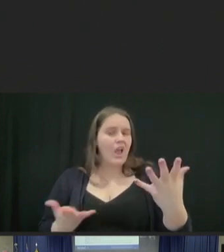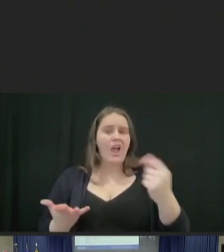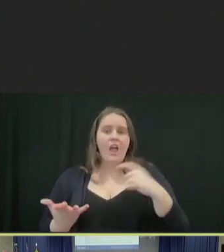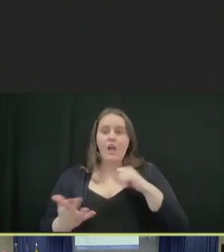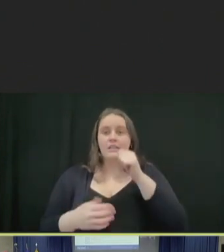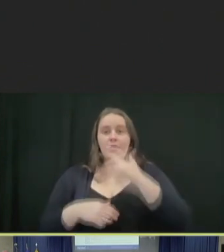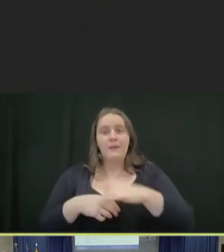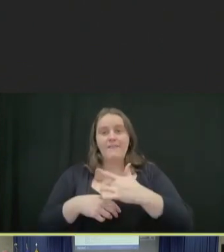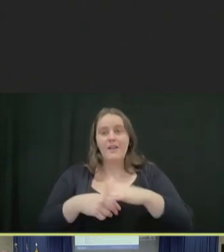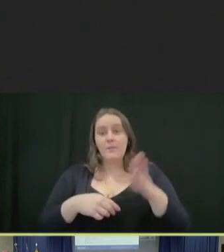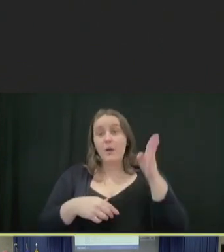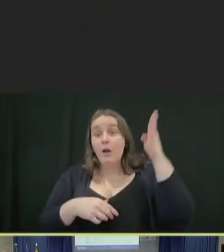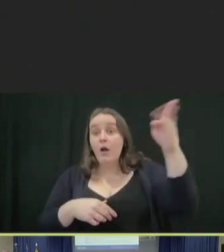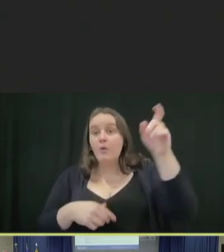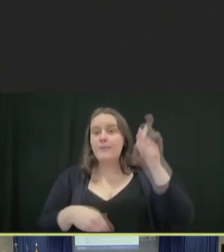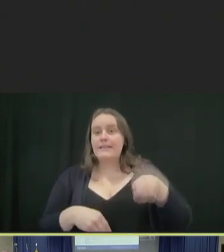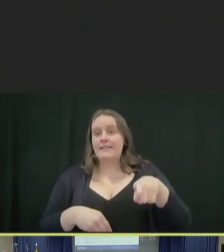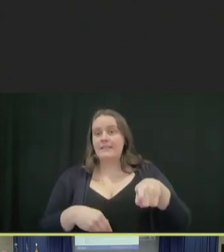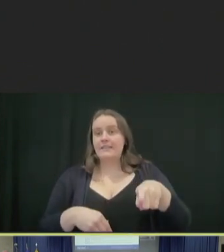Good point.